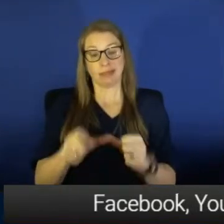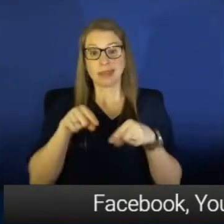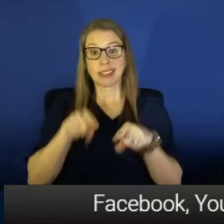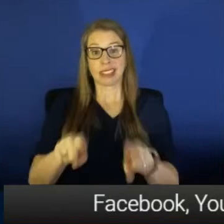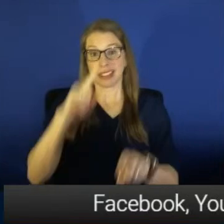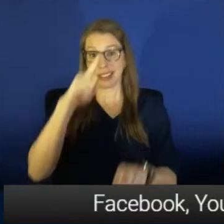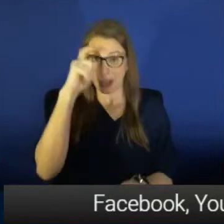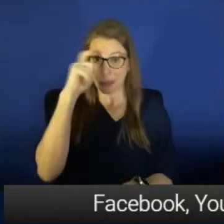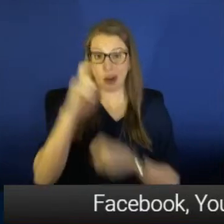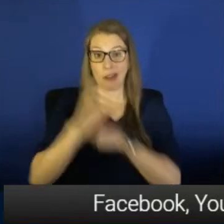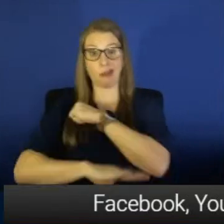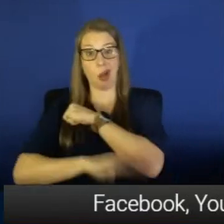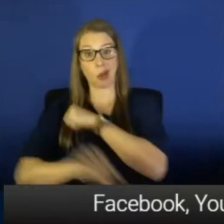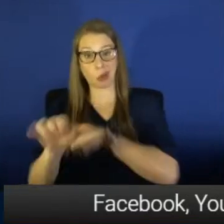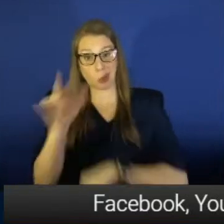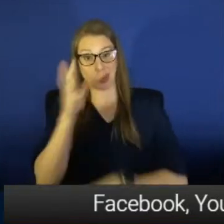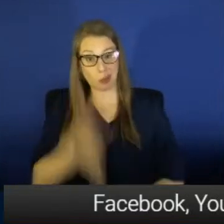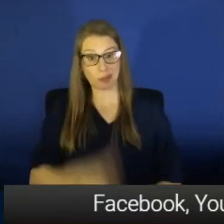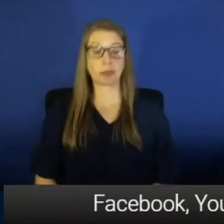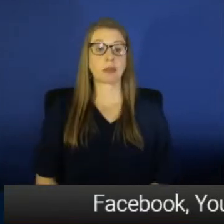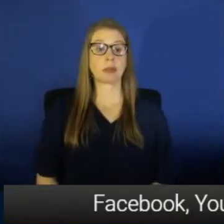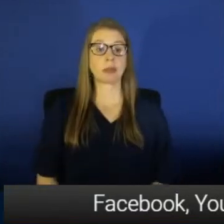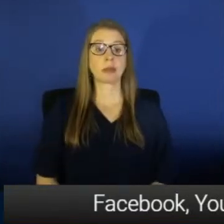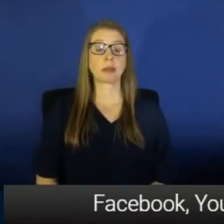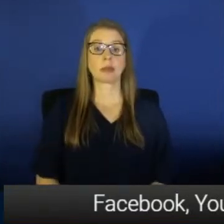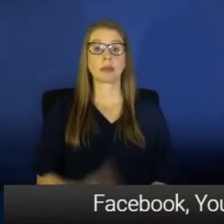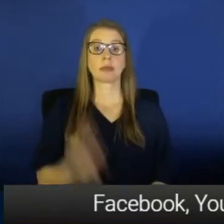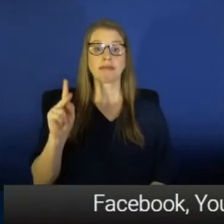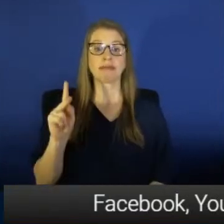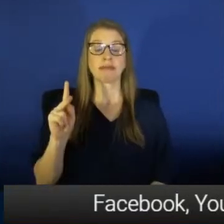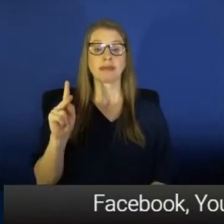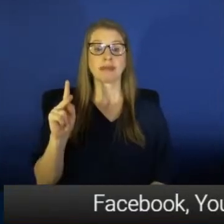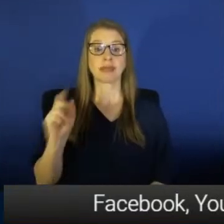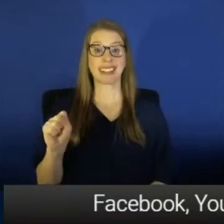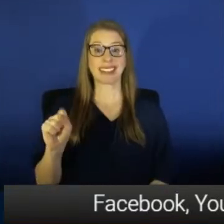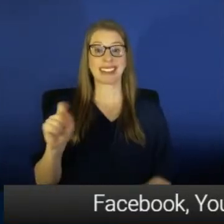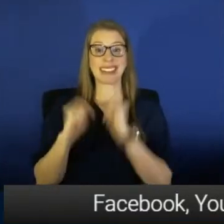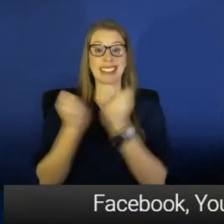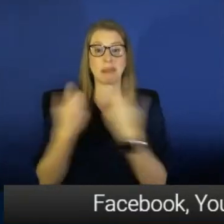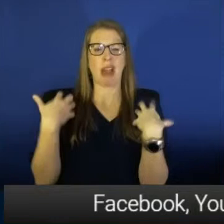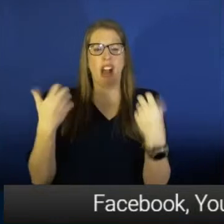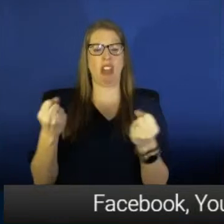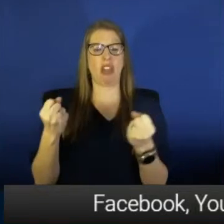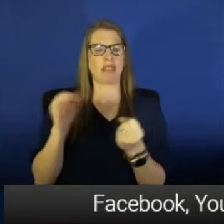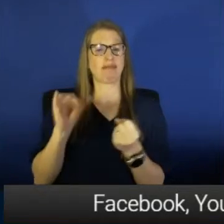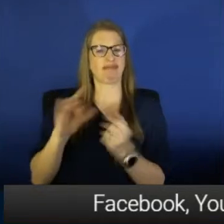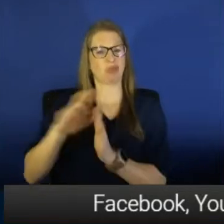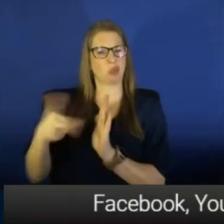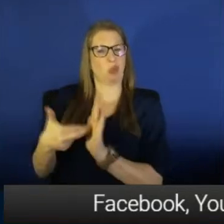Girod, just explain to people what Kansas Team Health is. What is their role when it comes to the players?